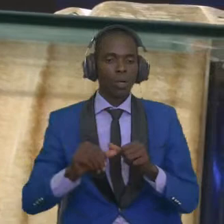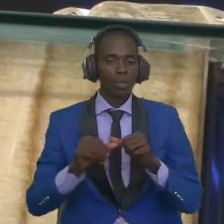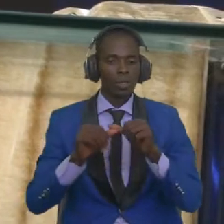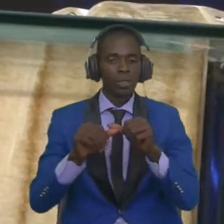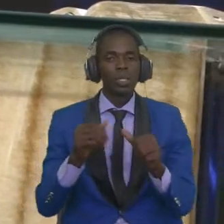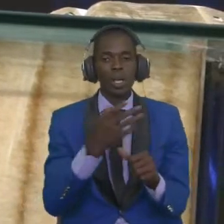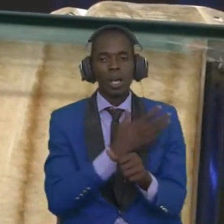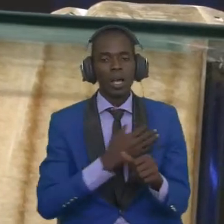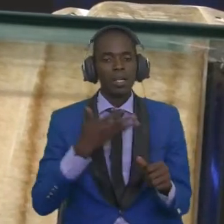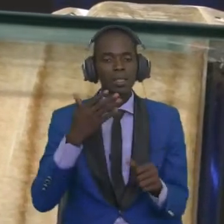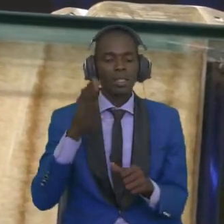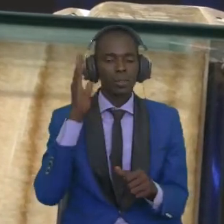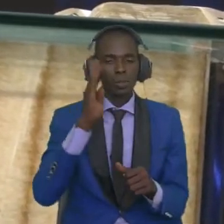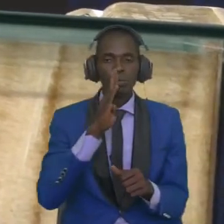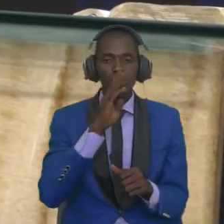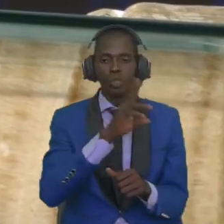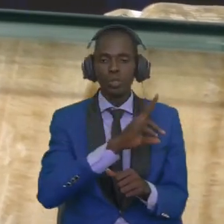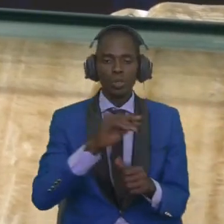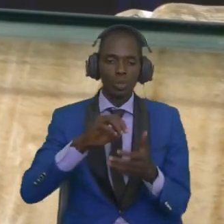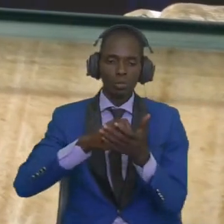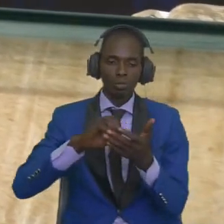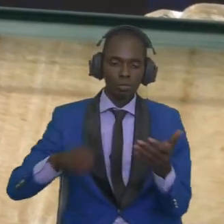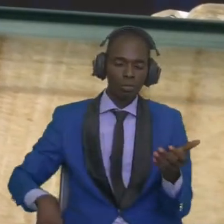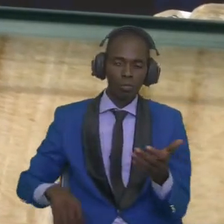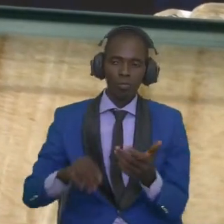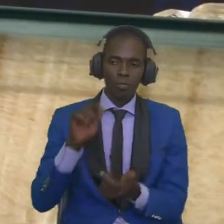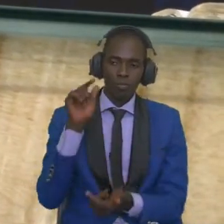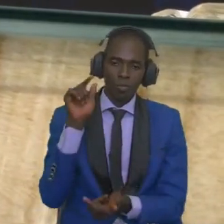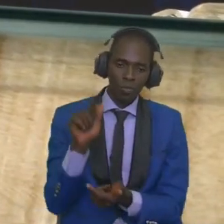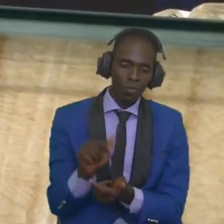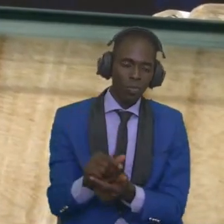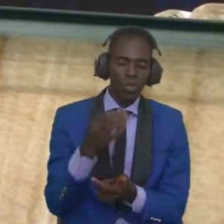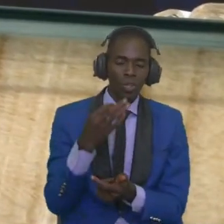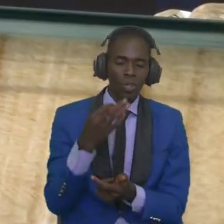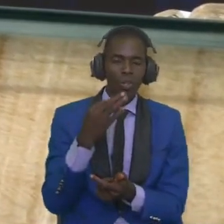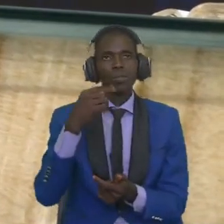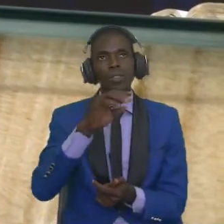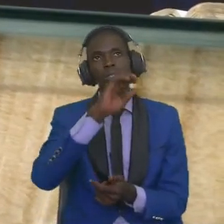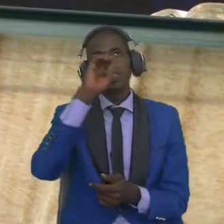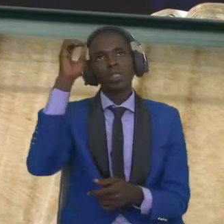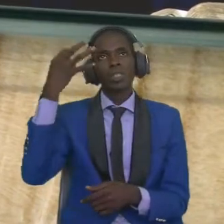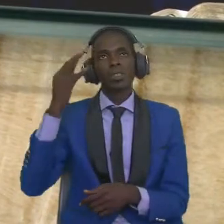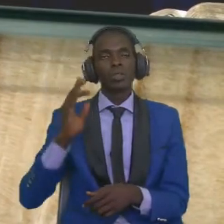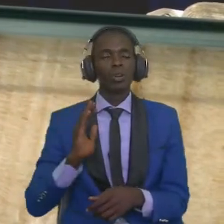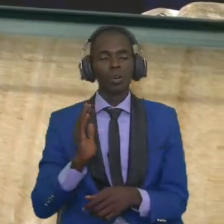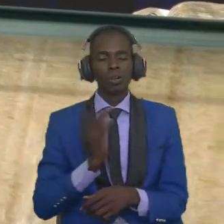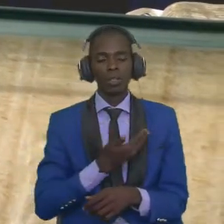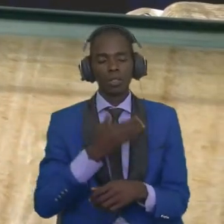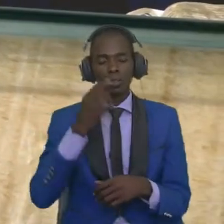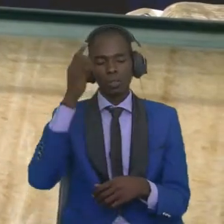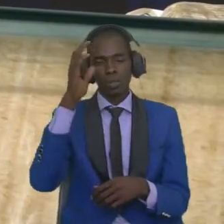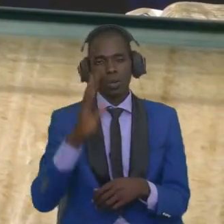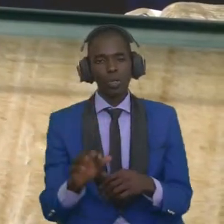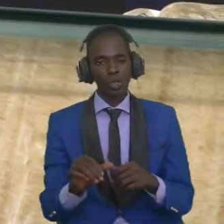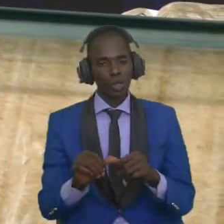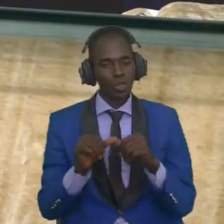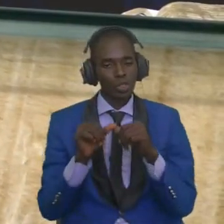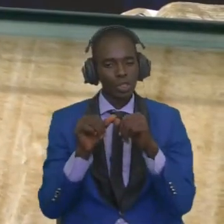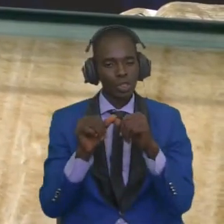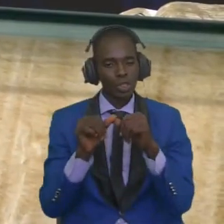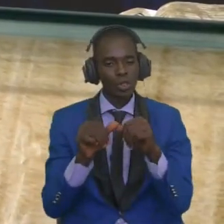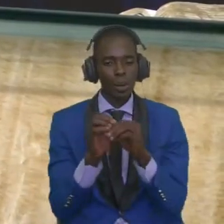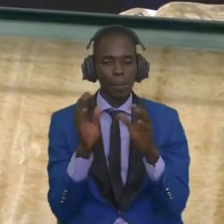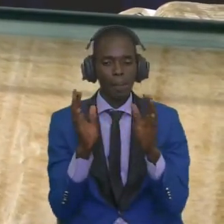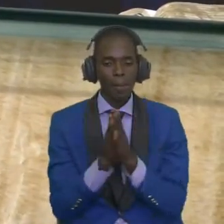be no diminishing, there'll be no decrease of the grace of God in your life. Continue in prayer